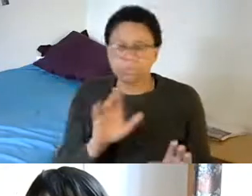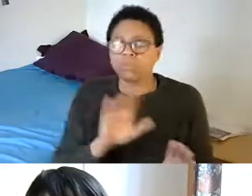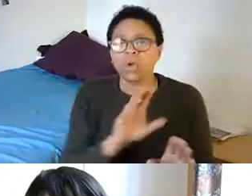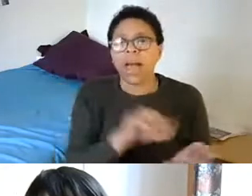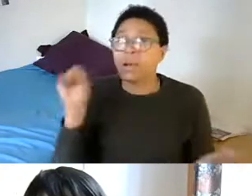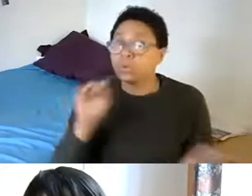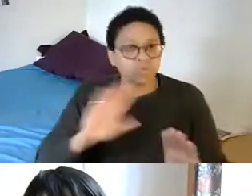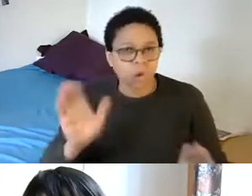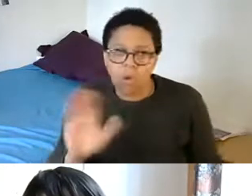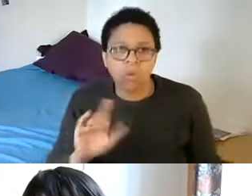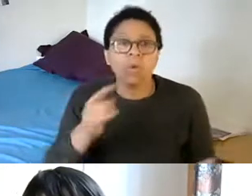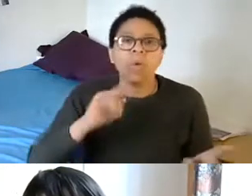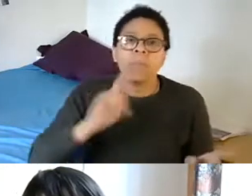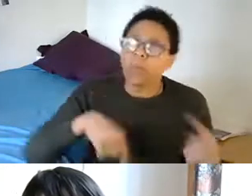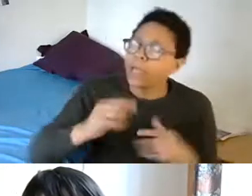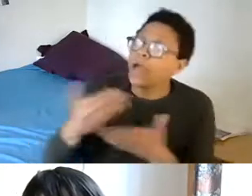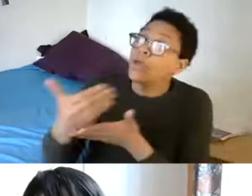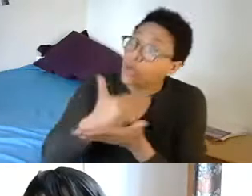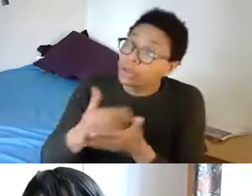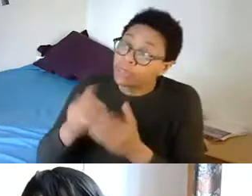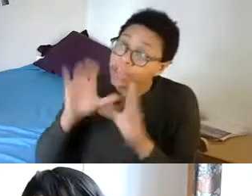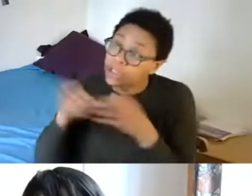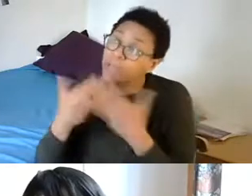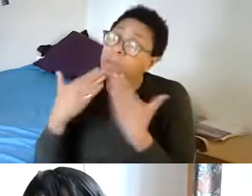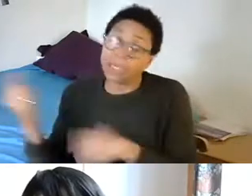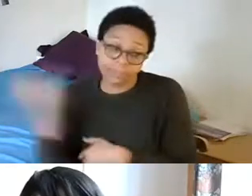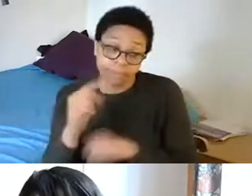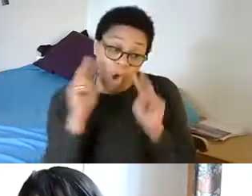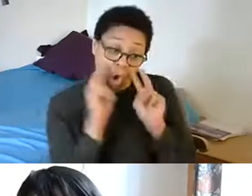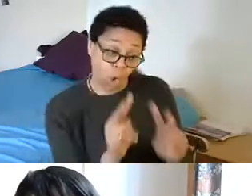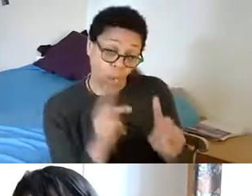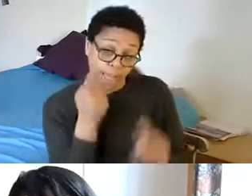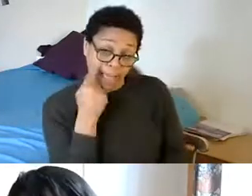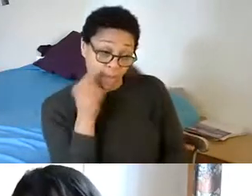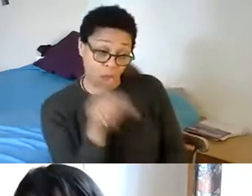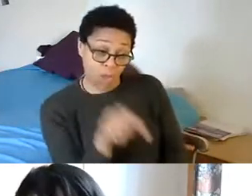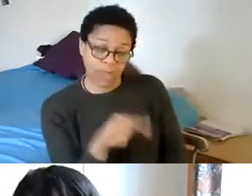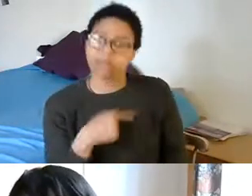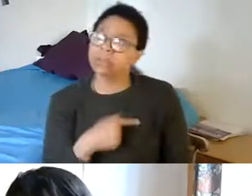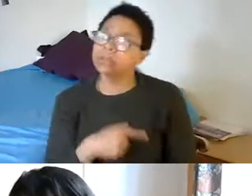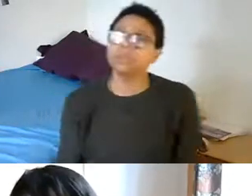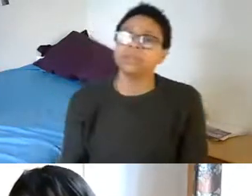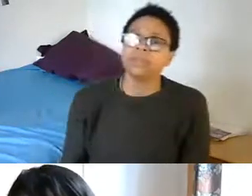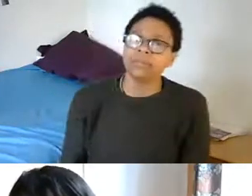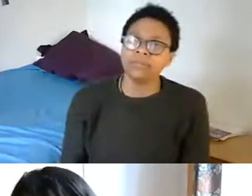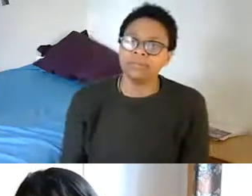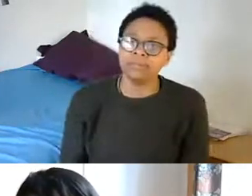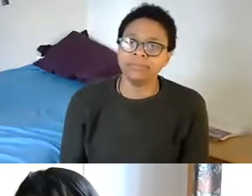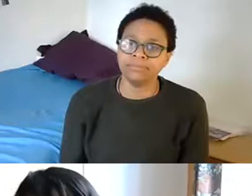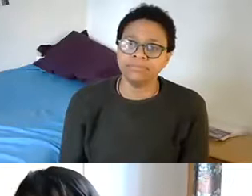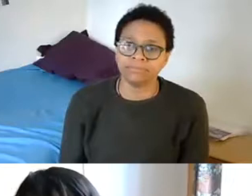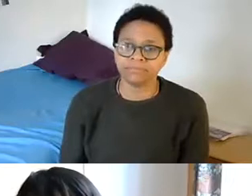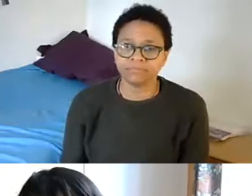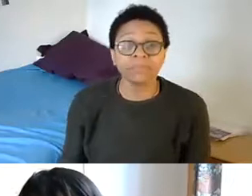removing them, not taking them out, but just making sure that they're on a list to be monitored and sort of just keep a closer eye on them. The things such as the